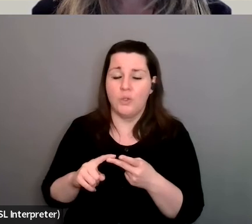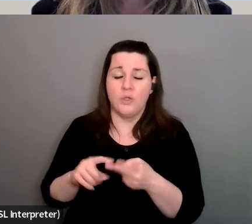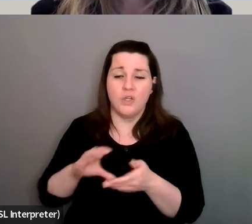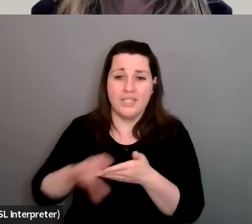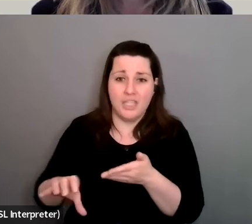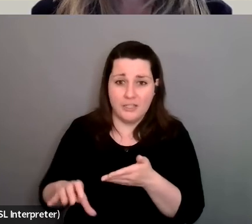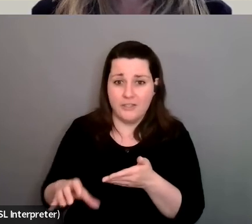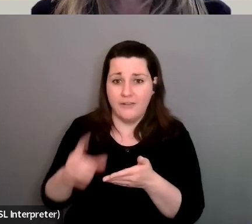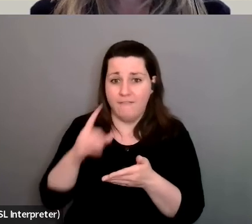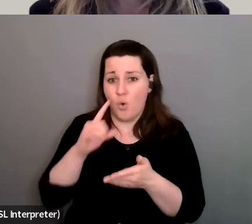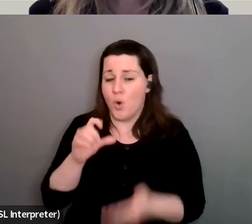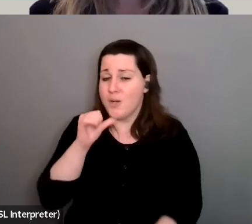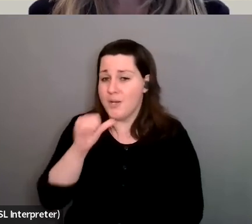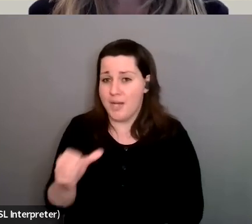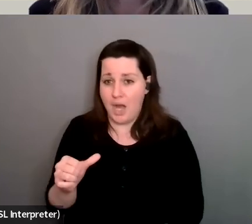for